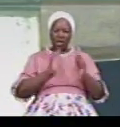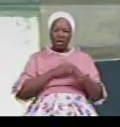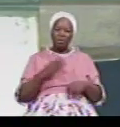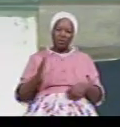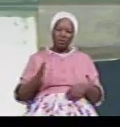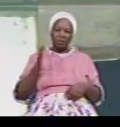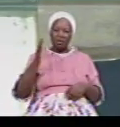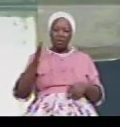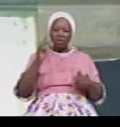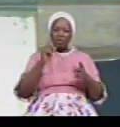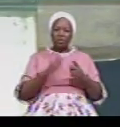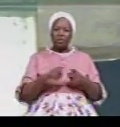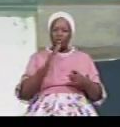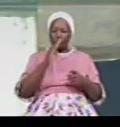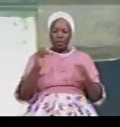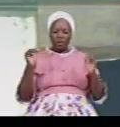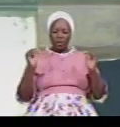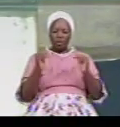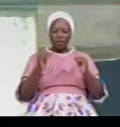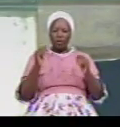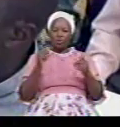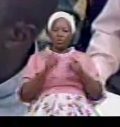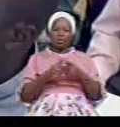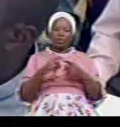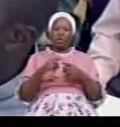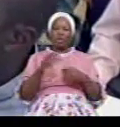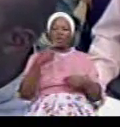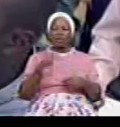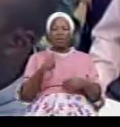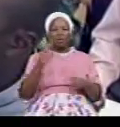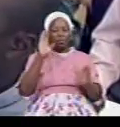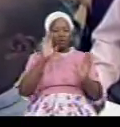the picture he has in mind.